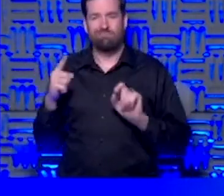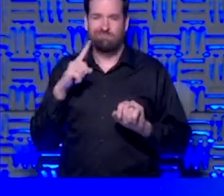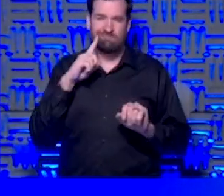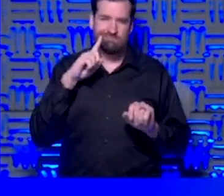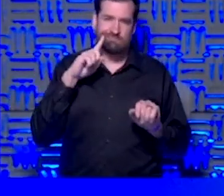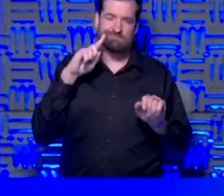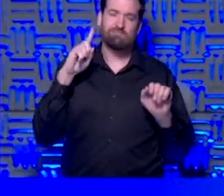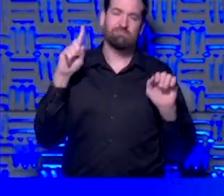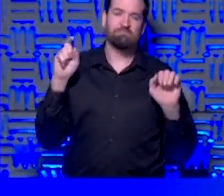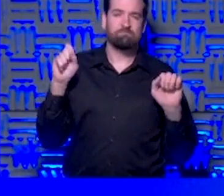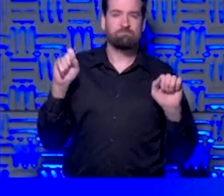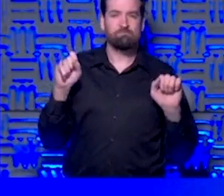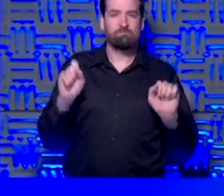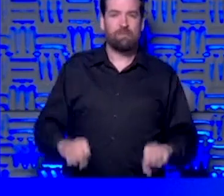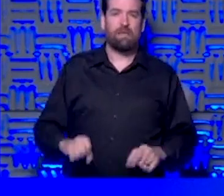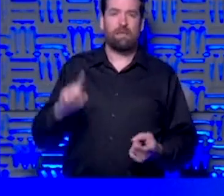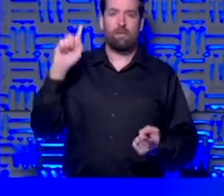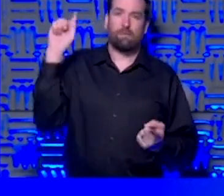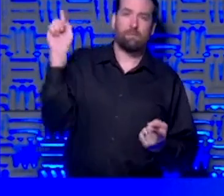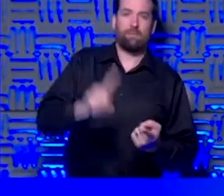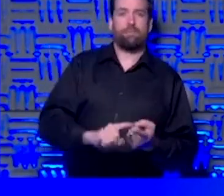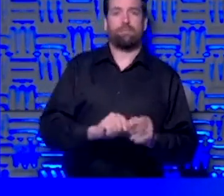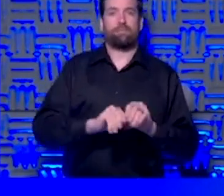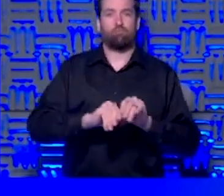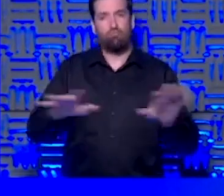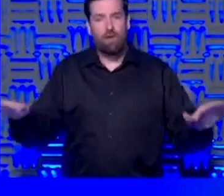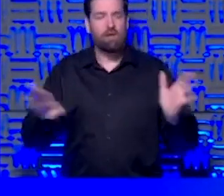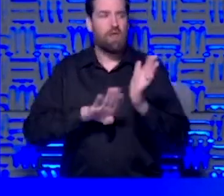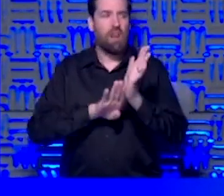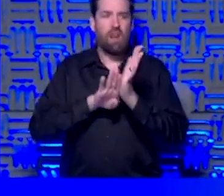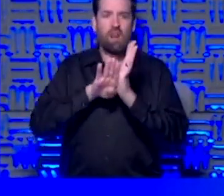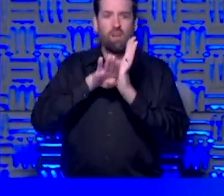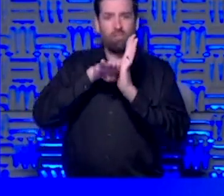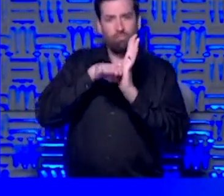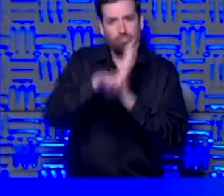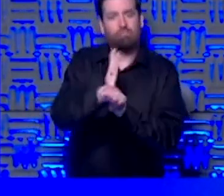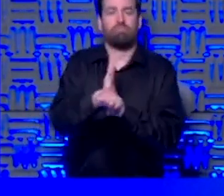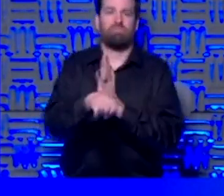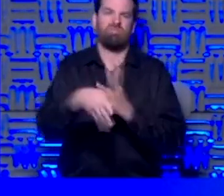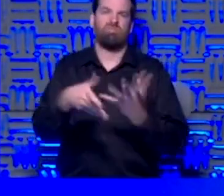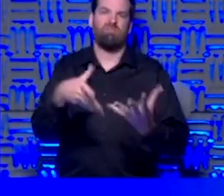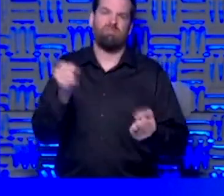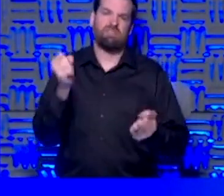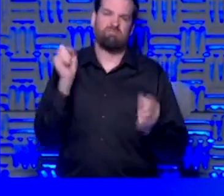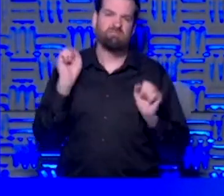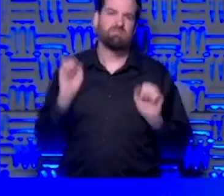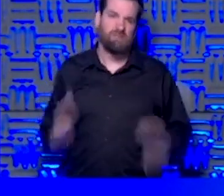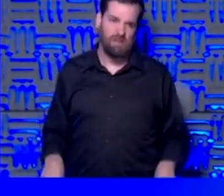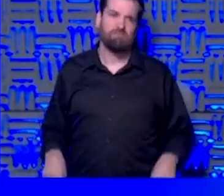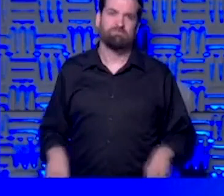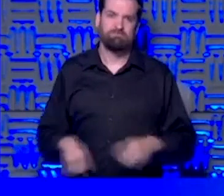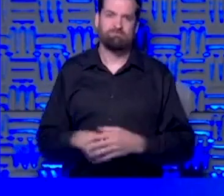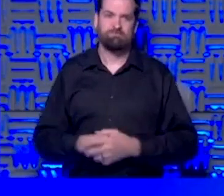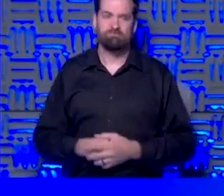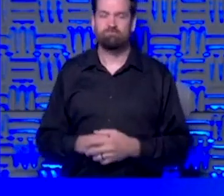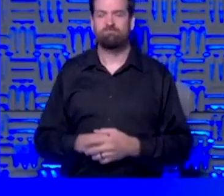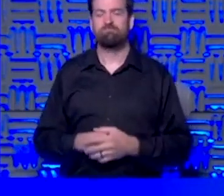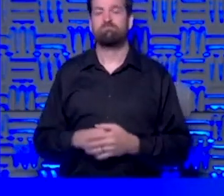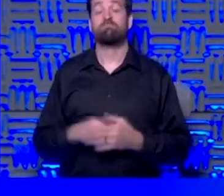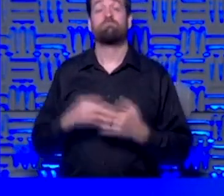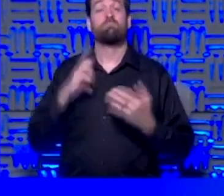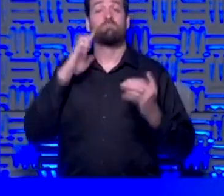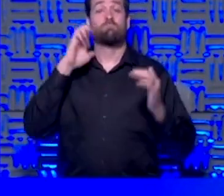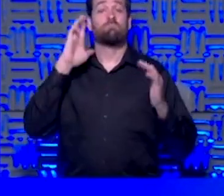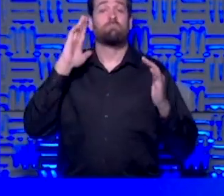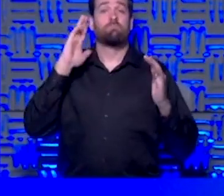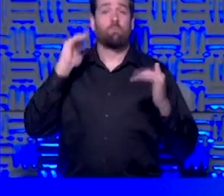really decrease the spread and flatten the curve pretty quickly when those things are going on. And